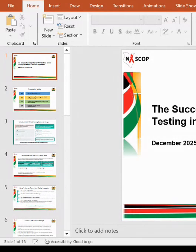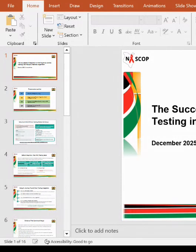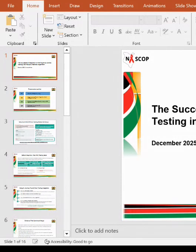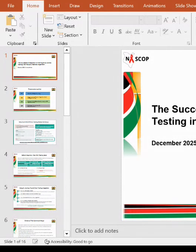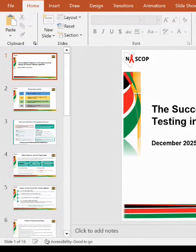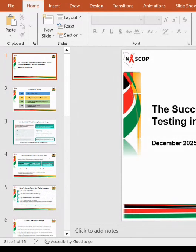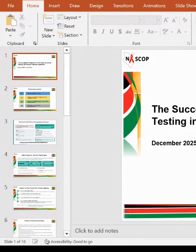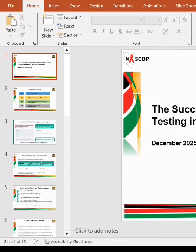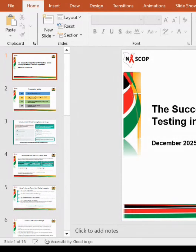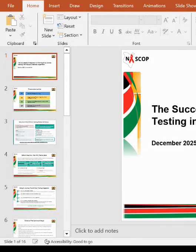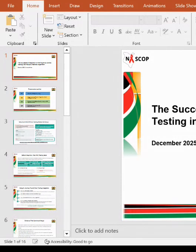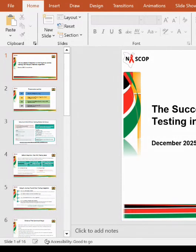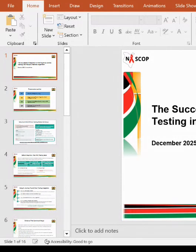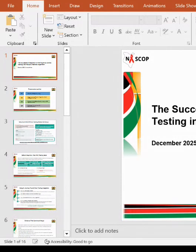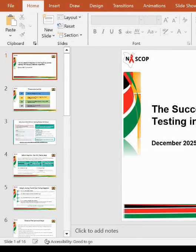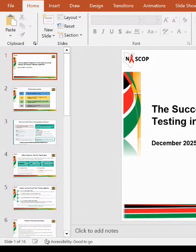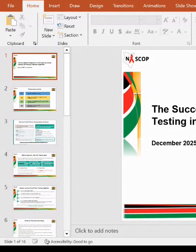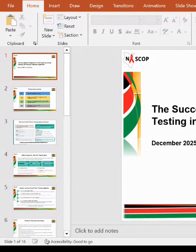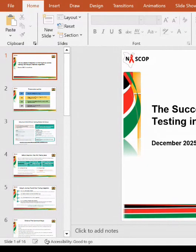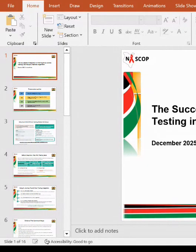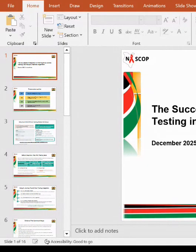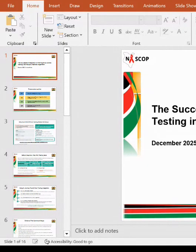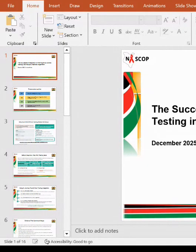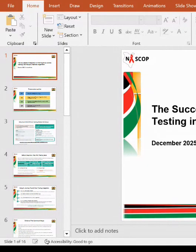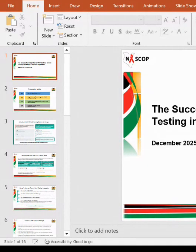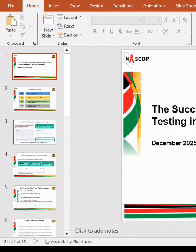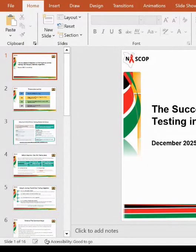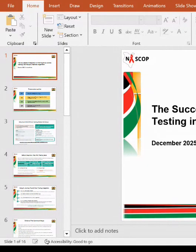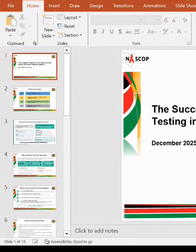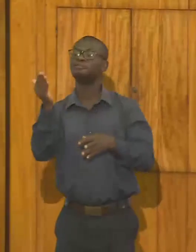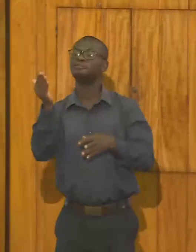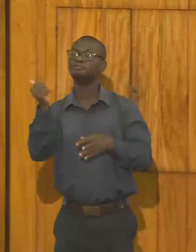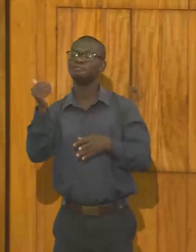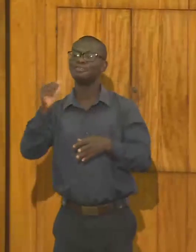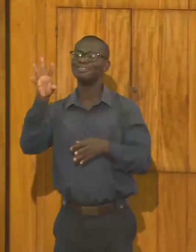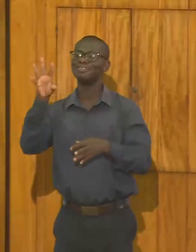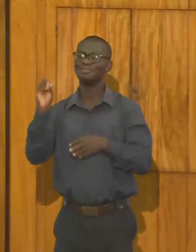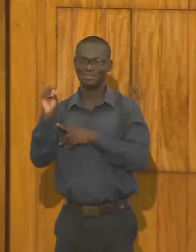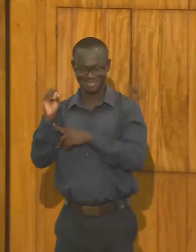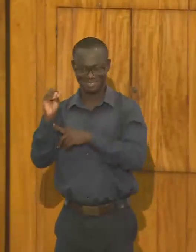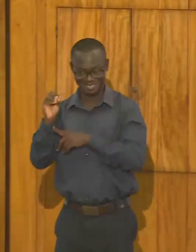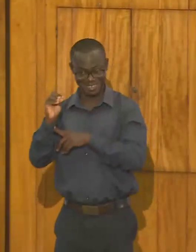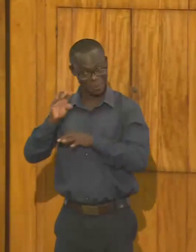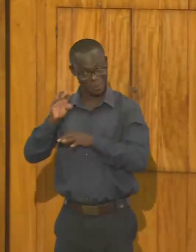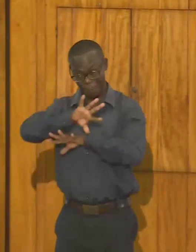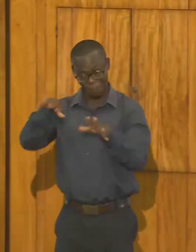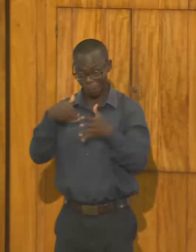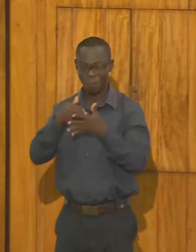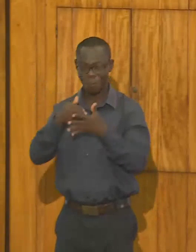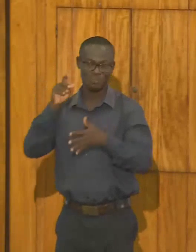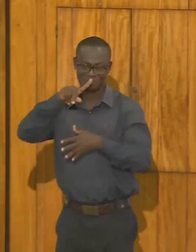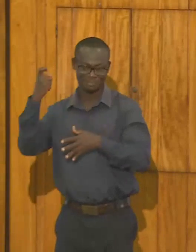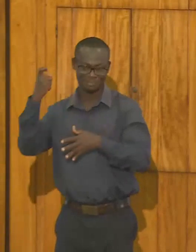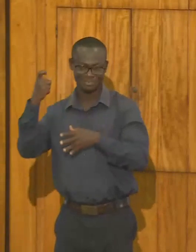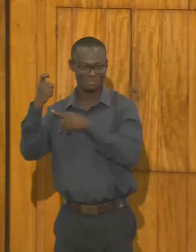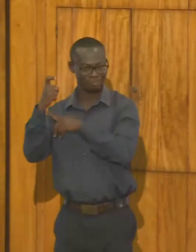in the country was over 15% across the country. This